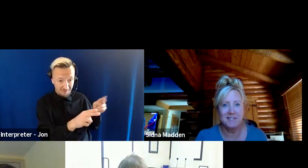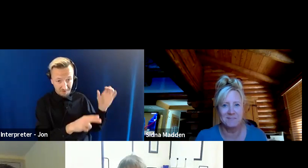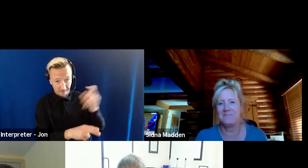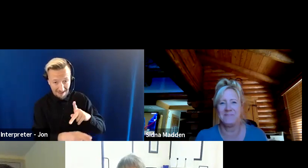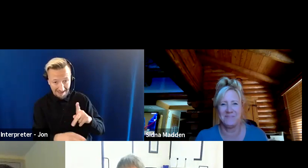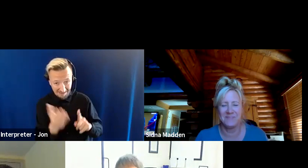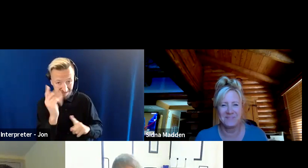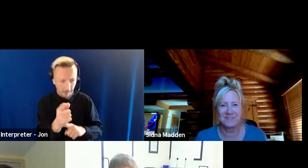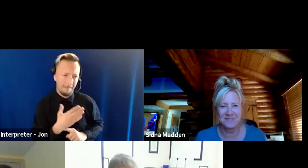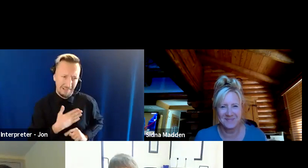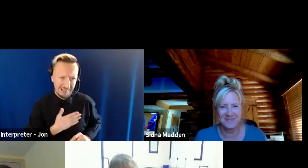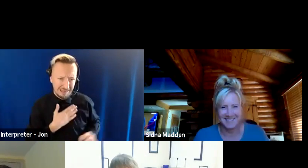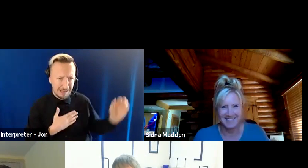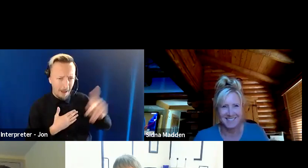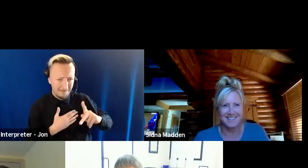back, please. To